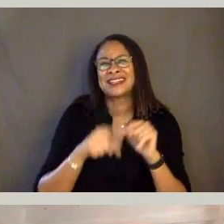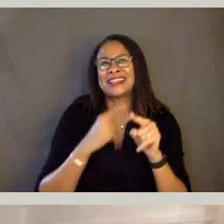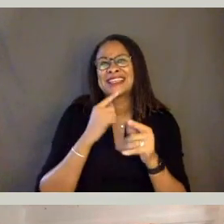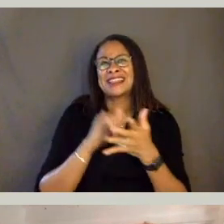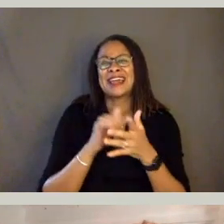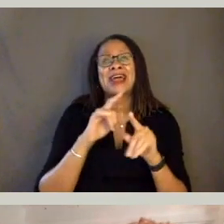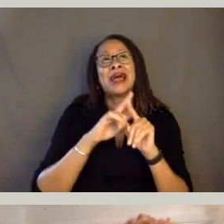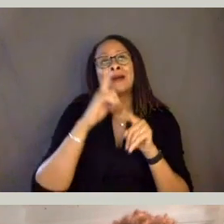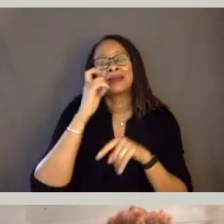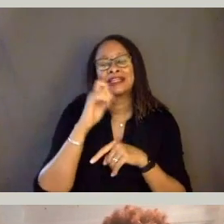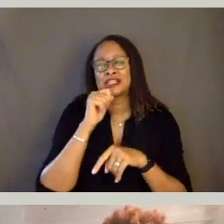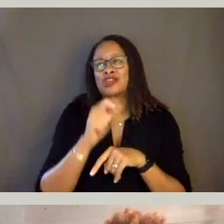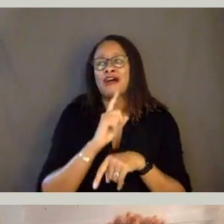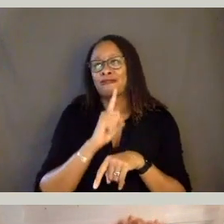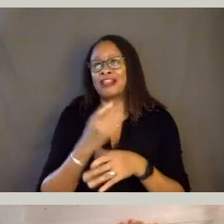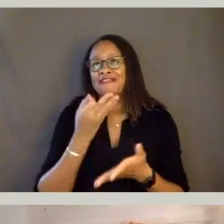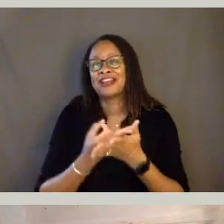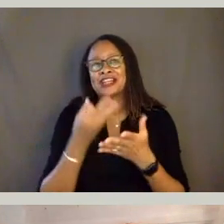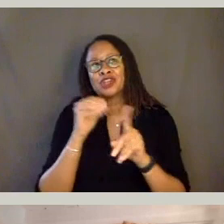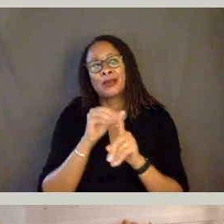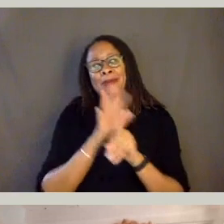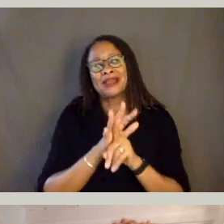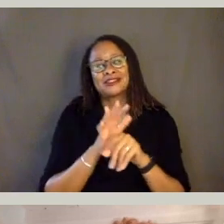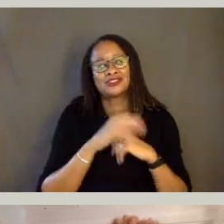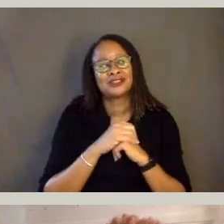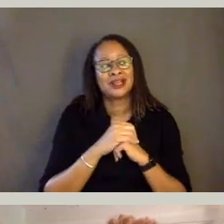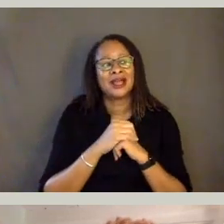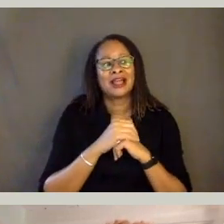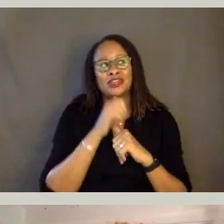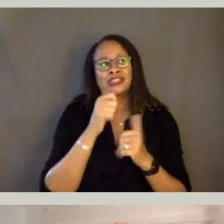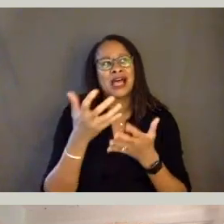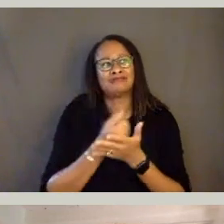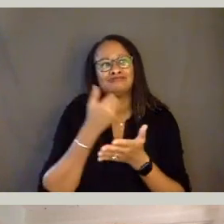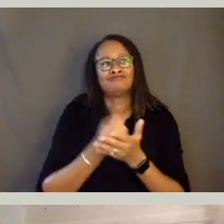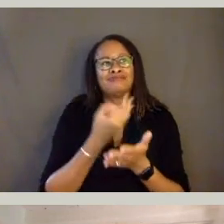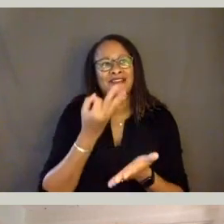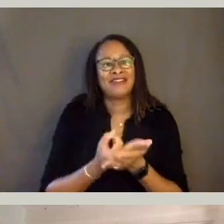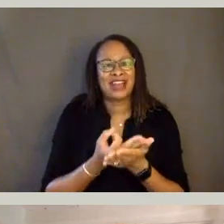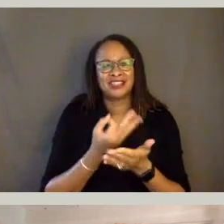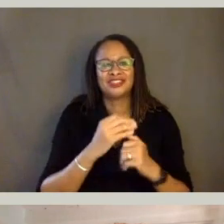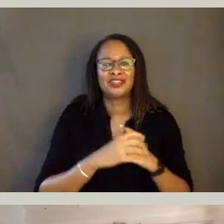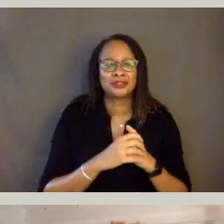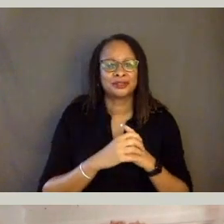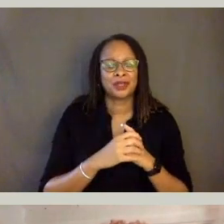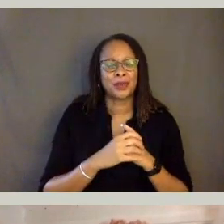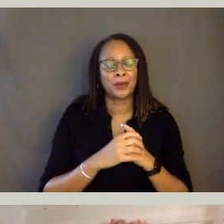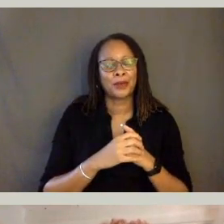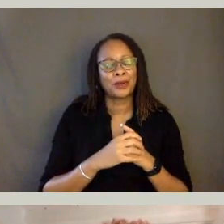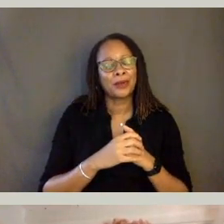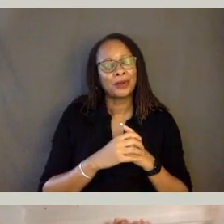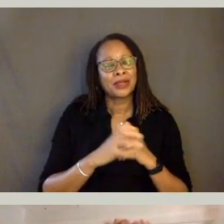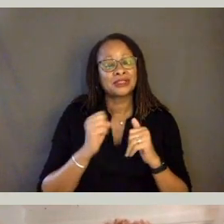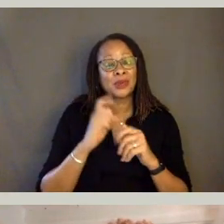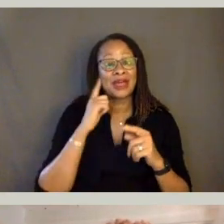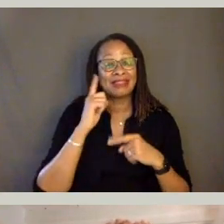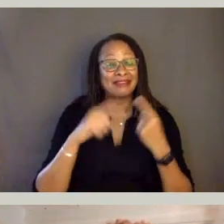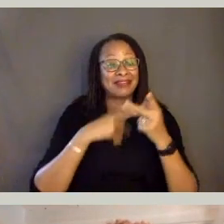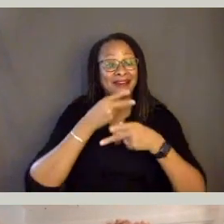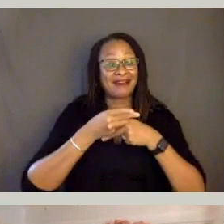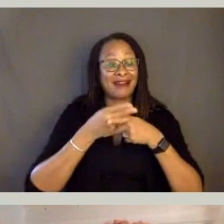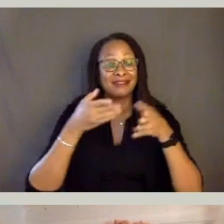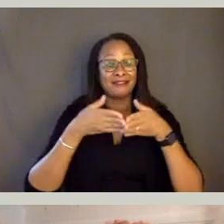there aren't really there's not really a financial gain there. But I think the kind of public